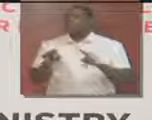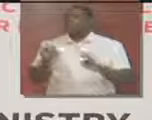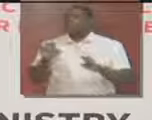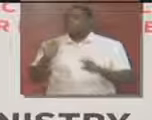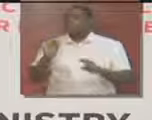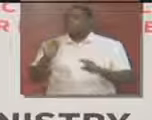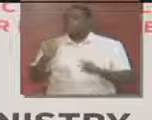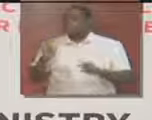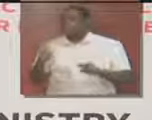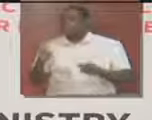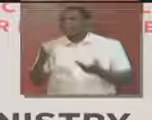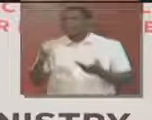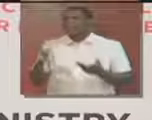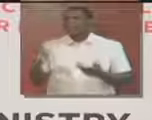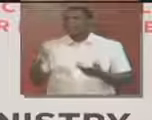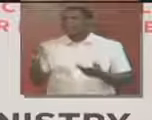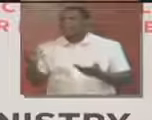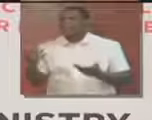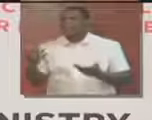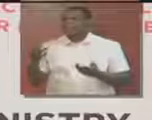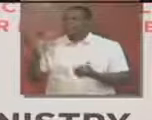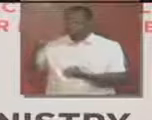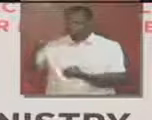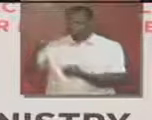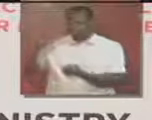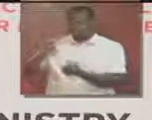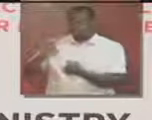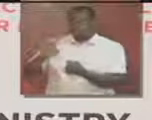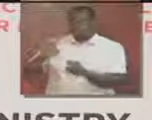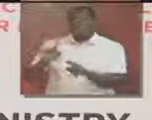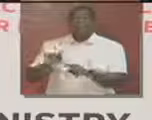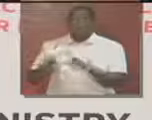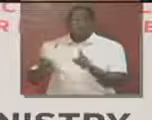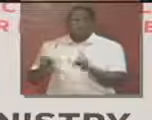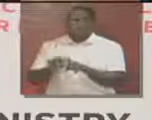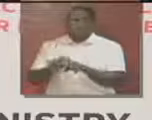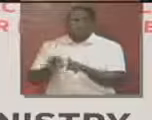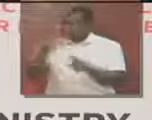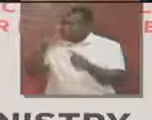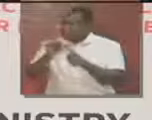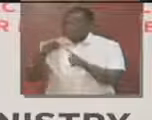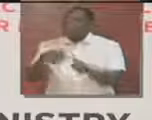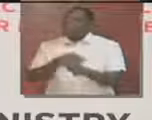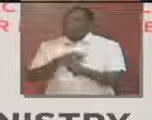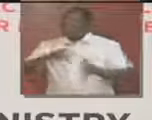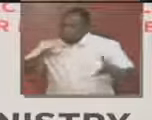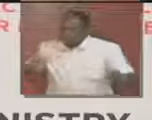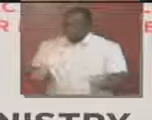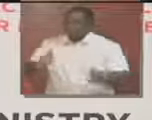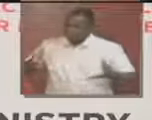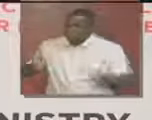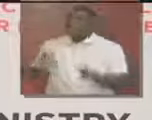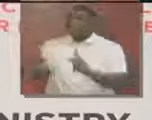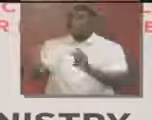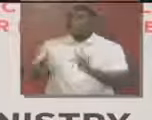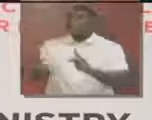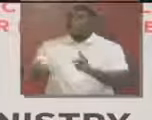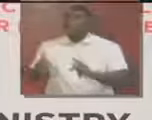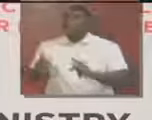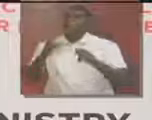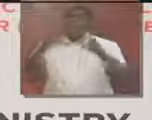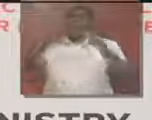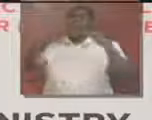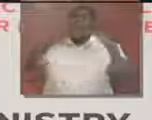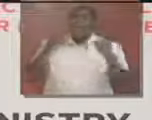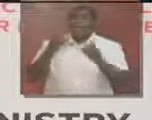stuff that we've been recommending, the behaviors we've been advocating, and to a large extent the behaviors that the population has been adhering to,